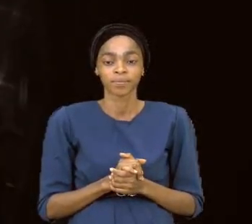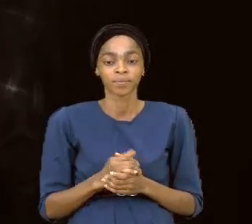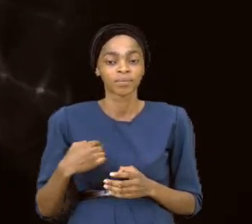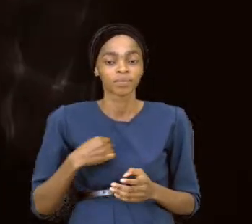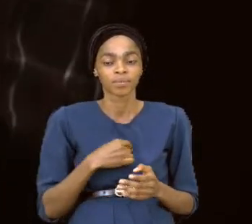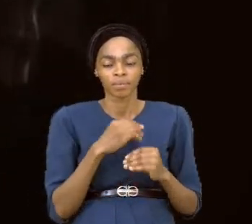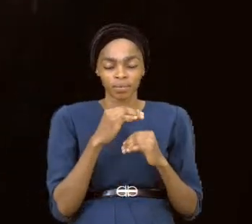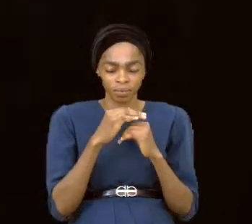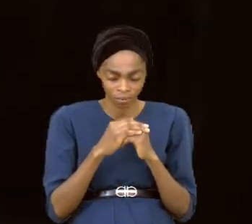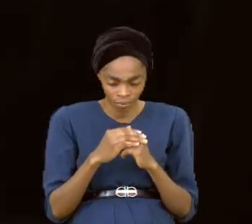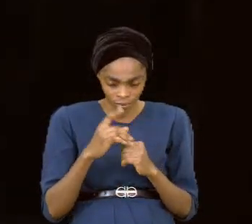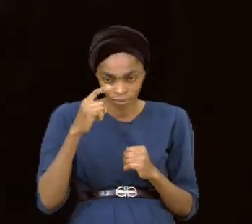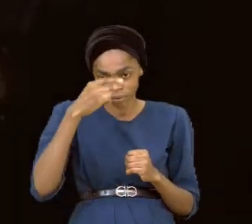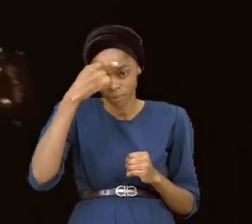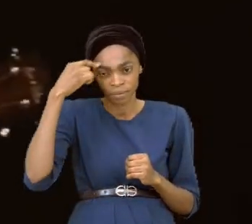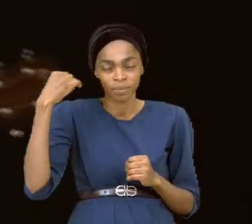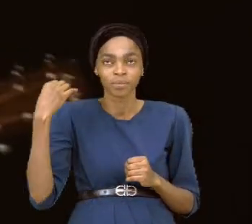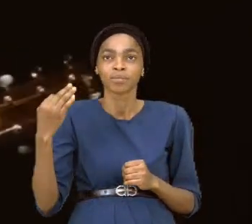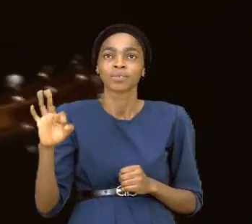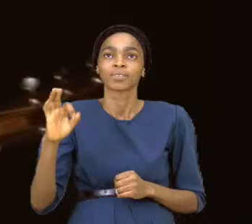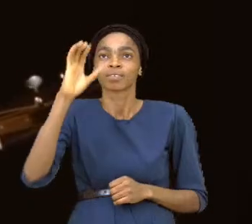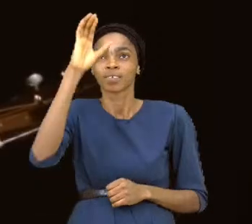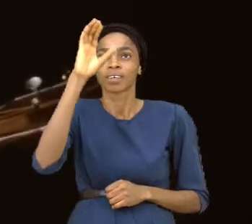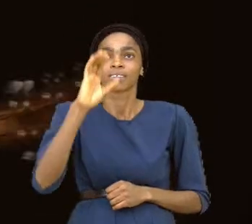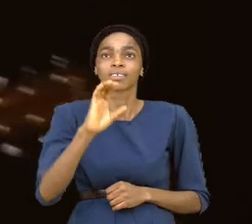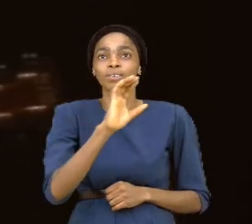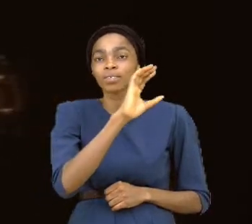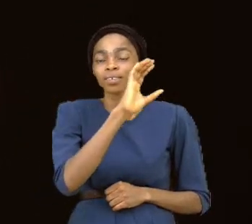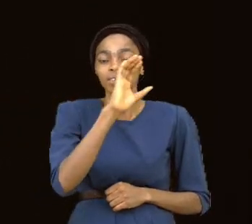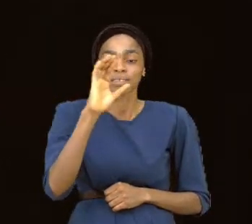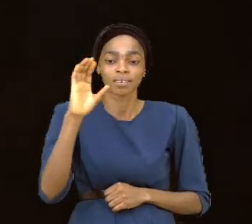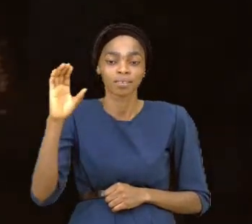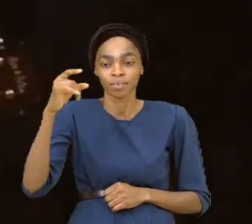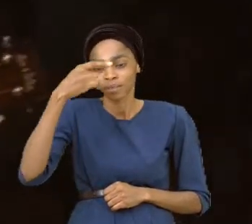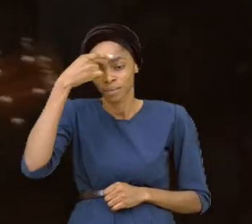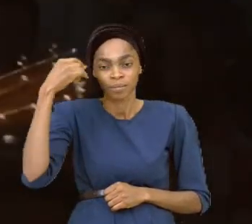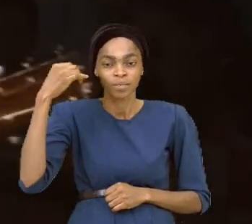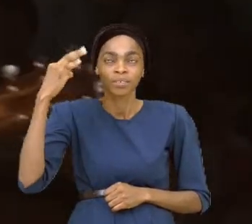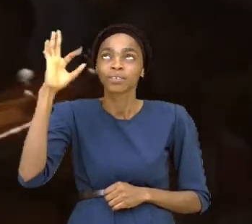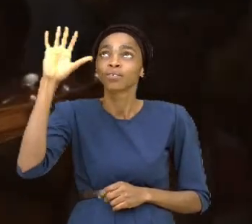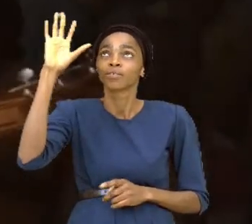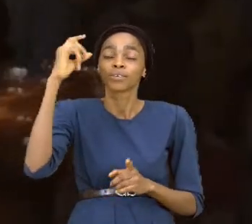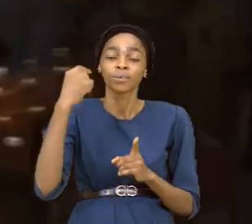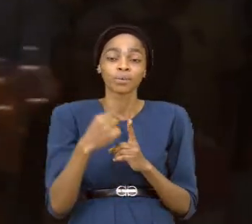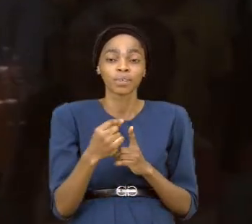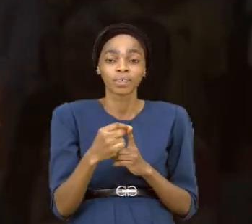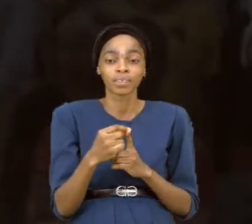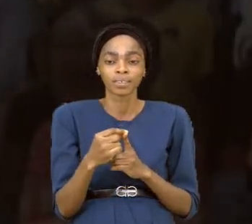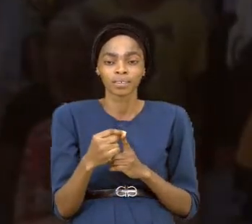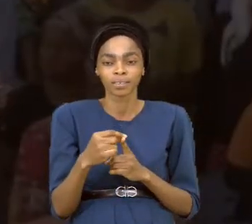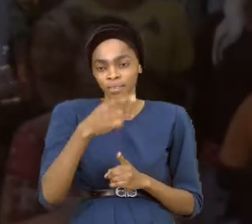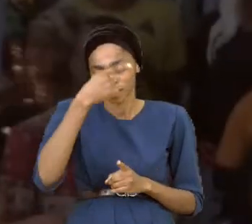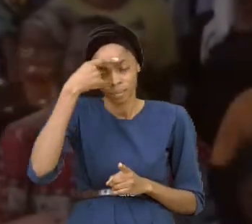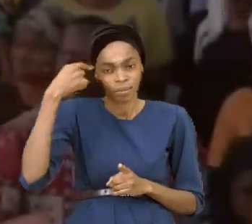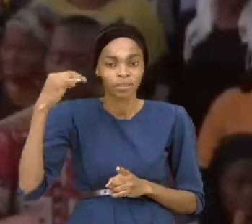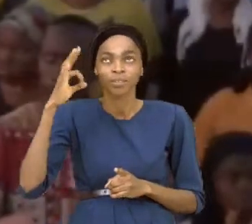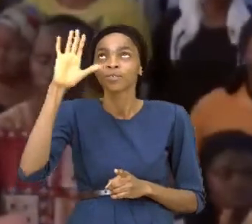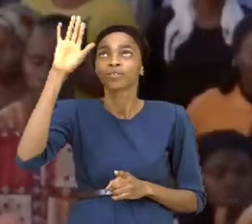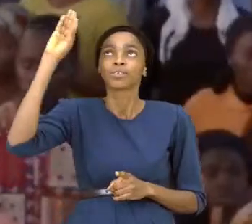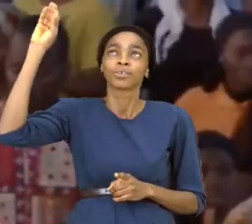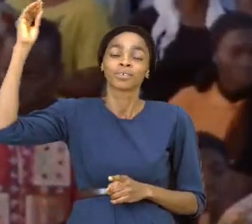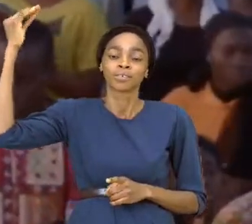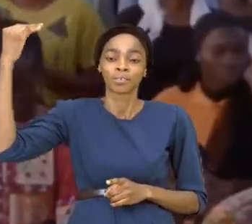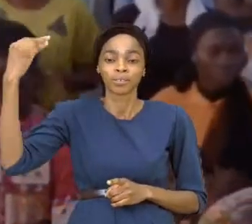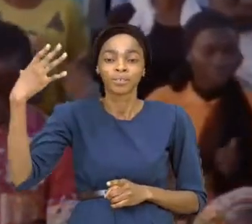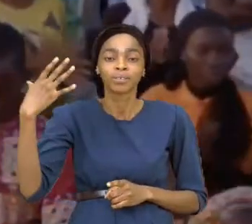We worship you because of the cross, because of your word, because of your grace, because